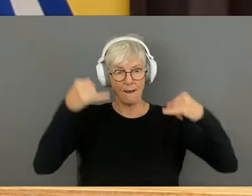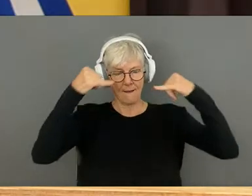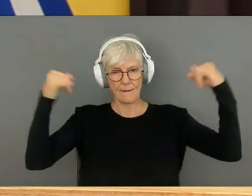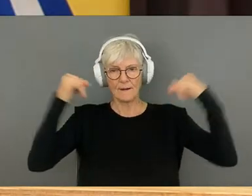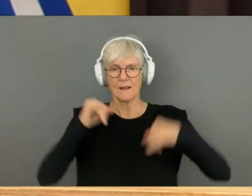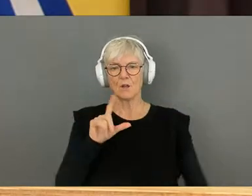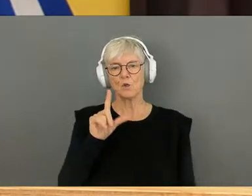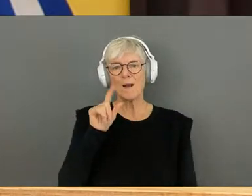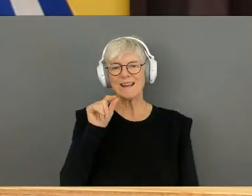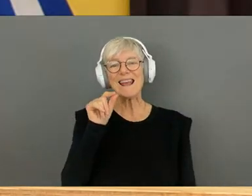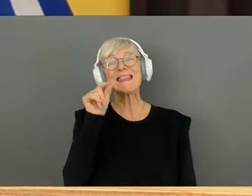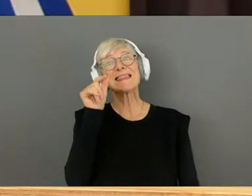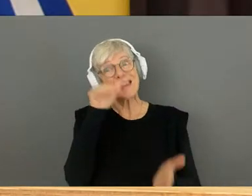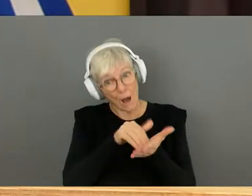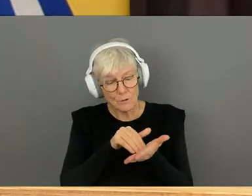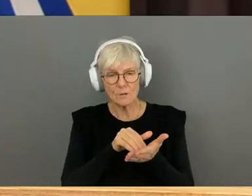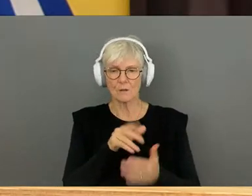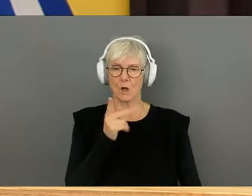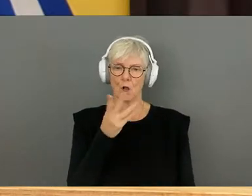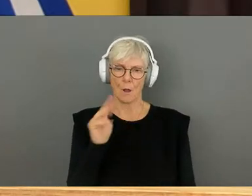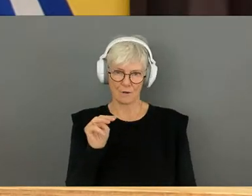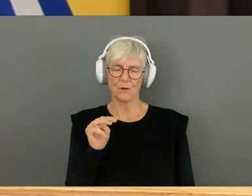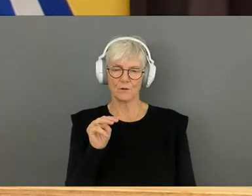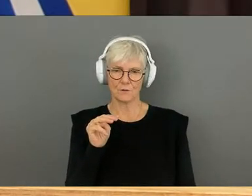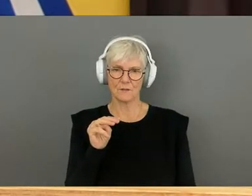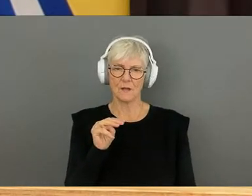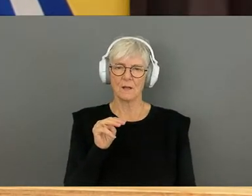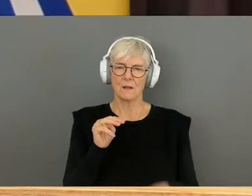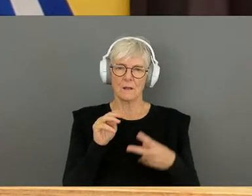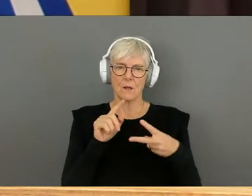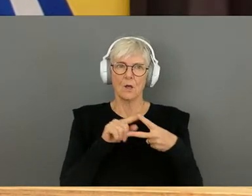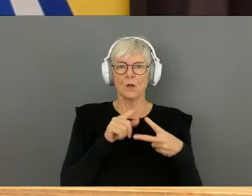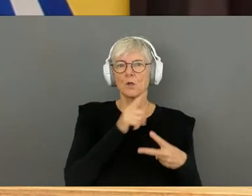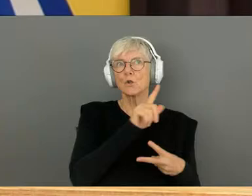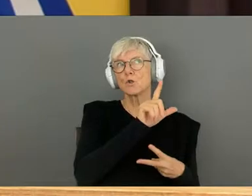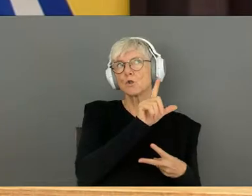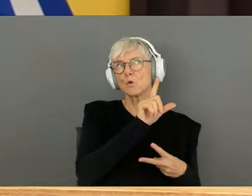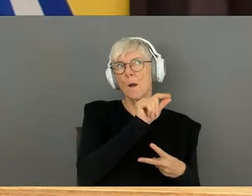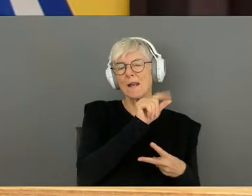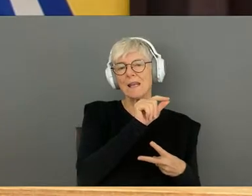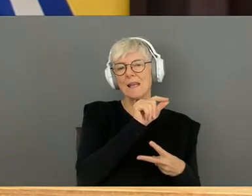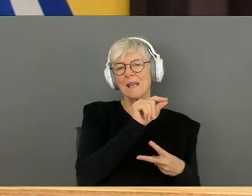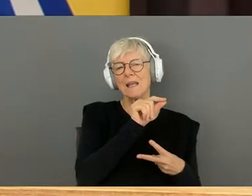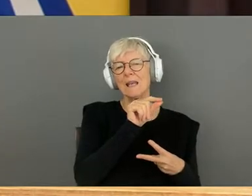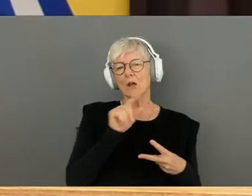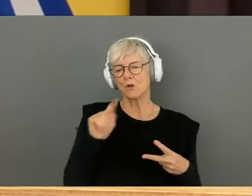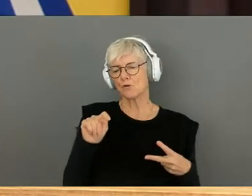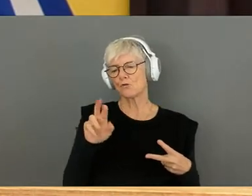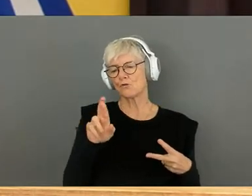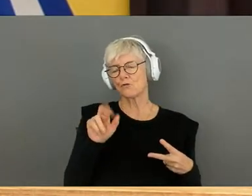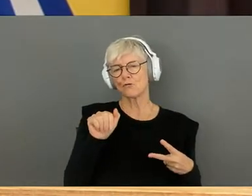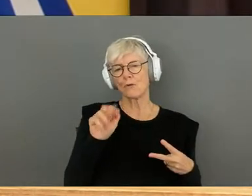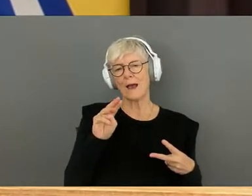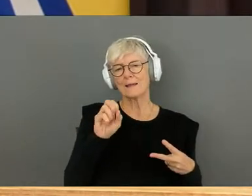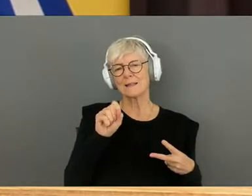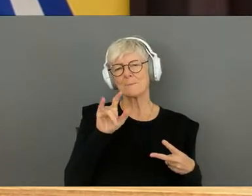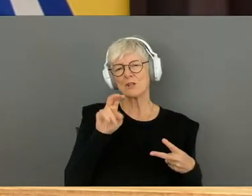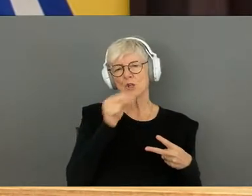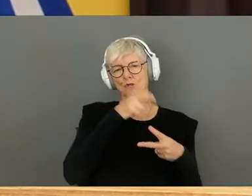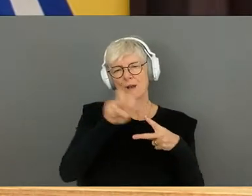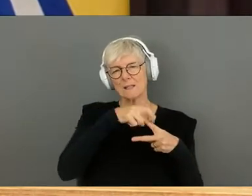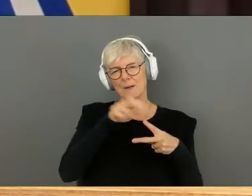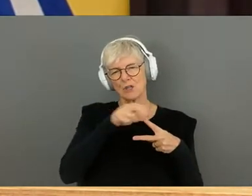kilometers of transmission line, and we have about 21,000 of distribution line. And the difference there is transmission is, like I said, the Trans-Canada